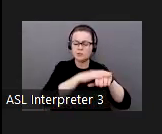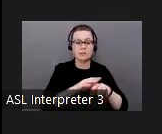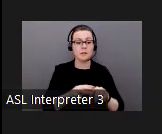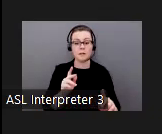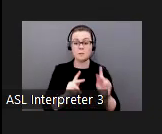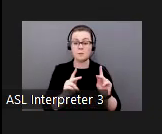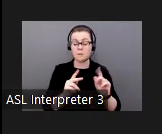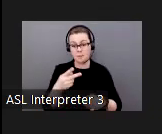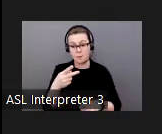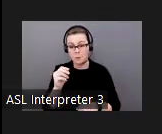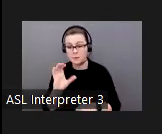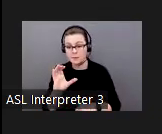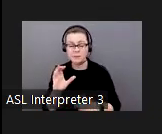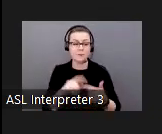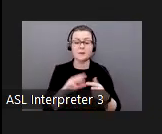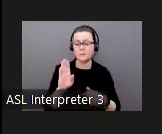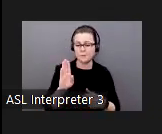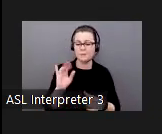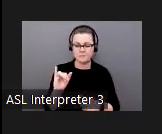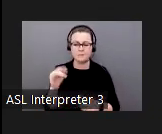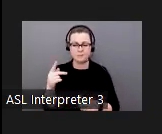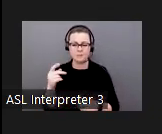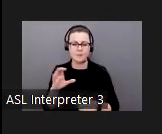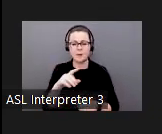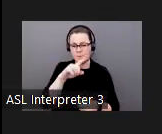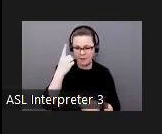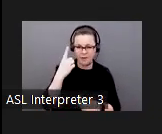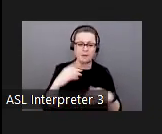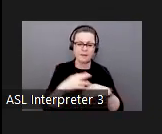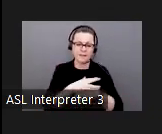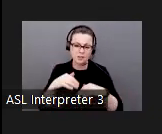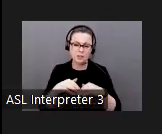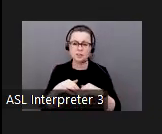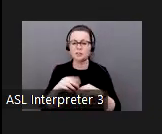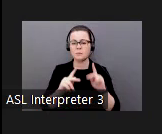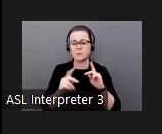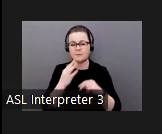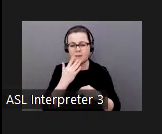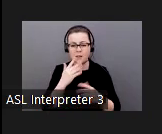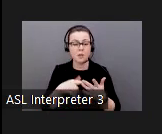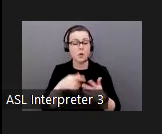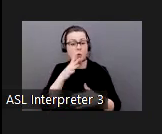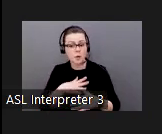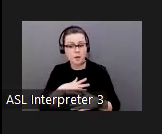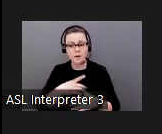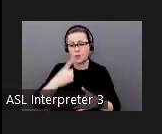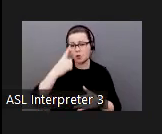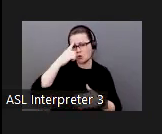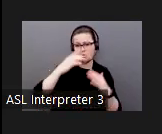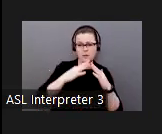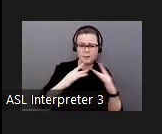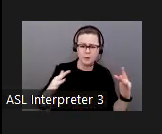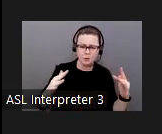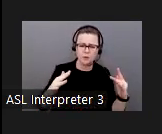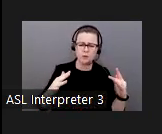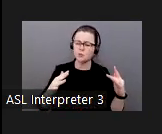racialized, Black, Indigenous women, differently abled, neurodivergent people. Like, you see intersections